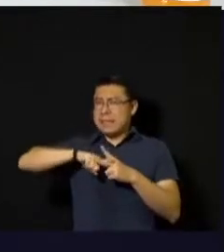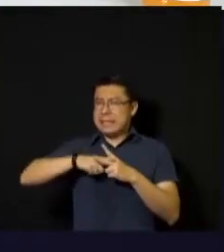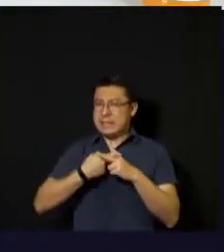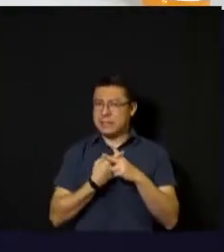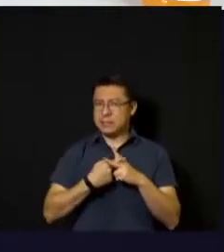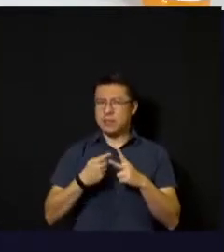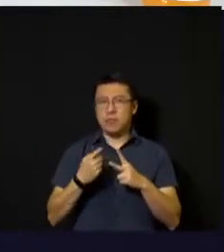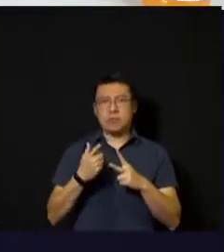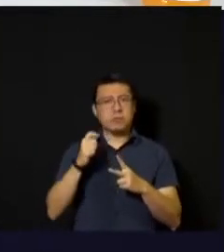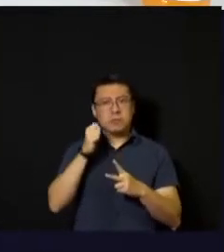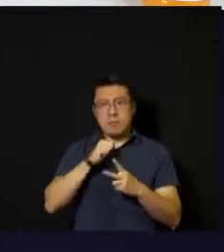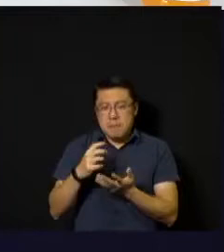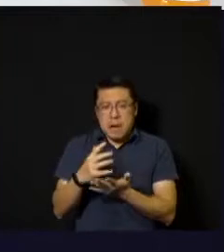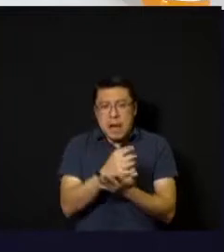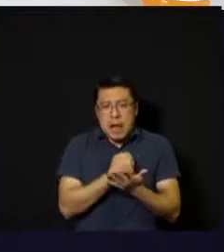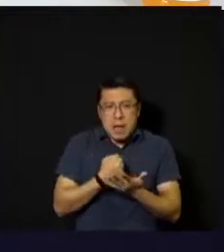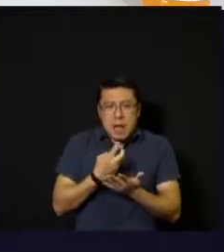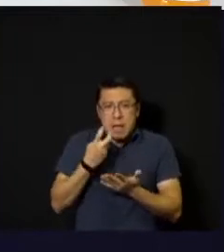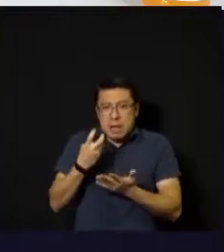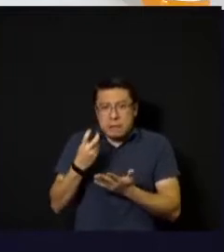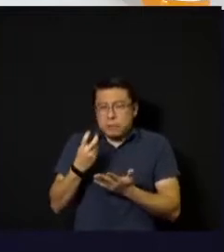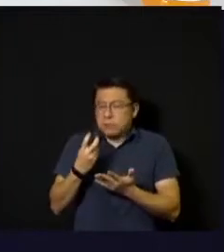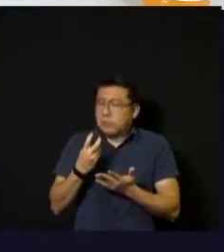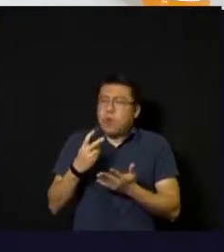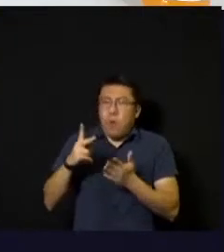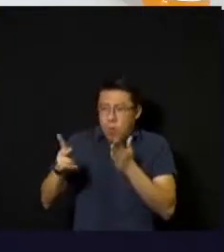invested most of it, but